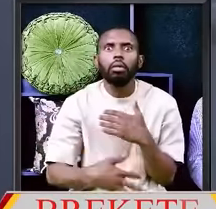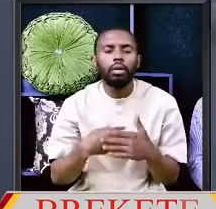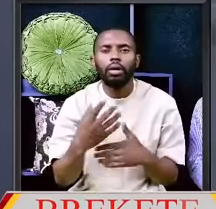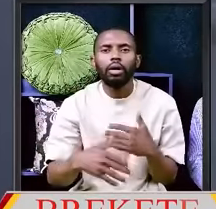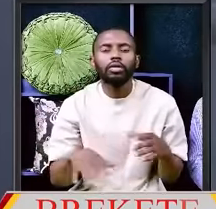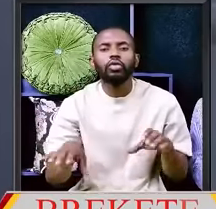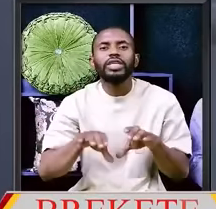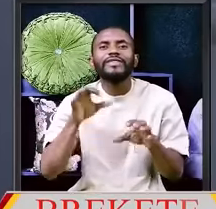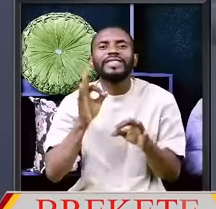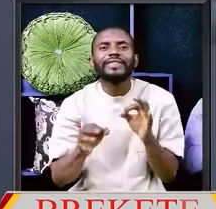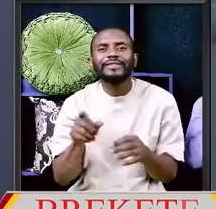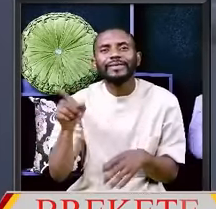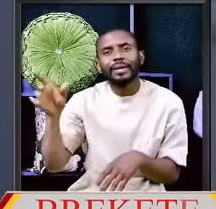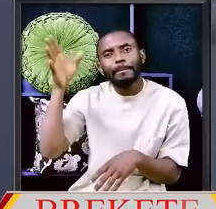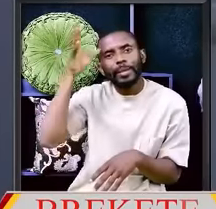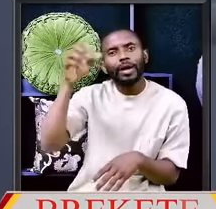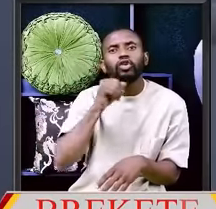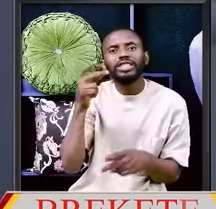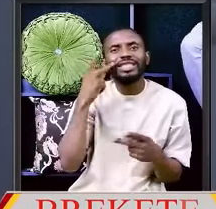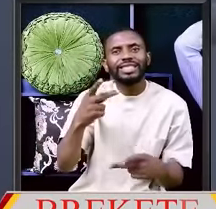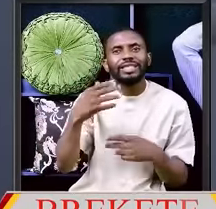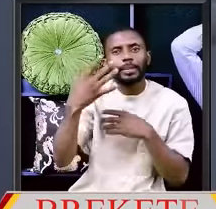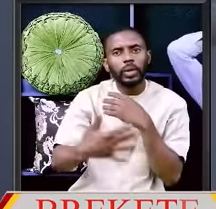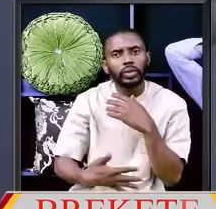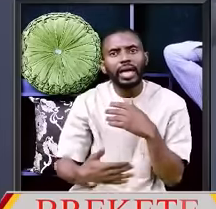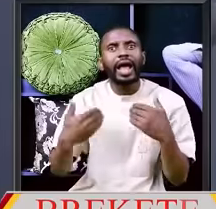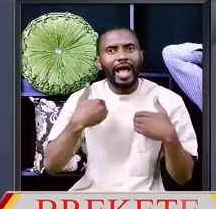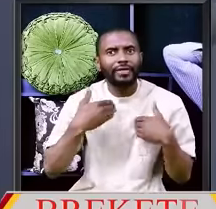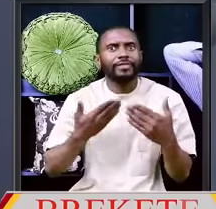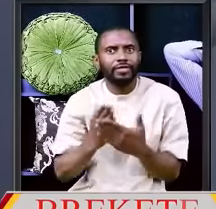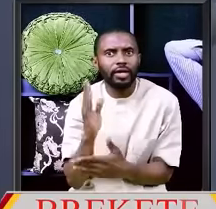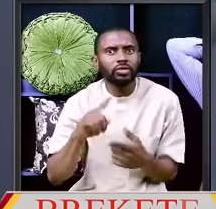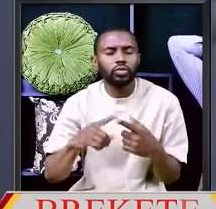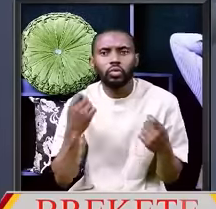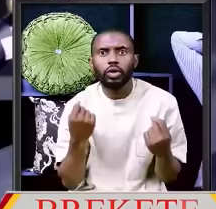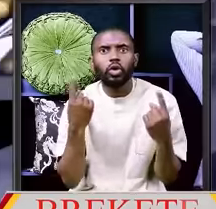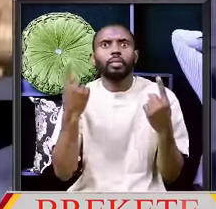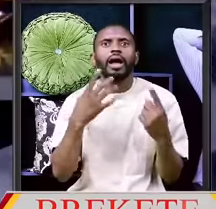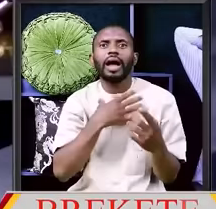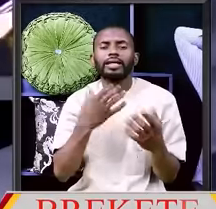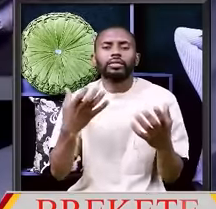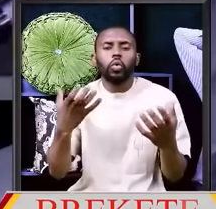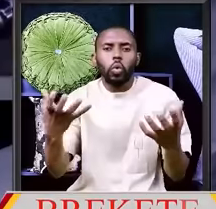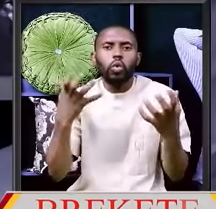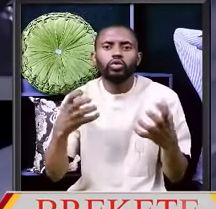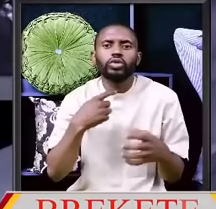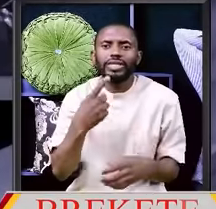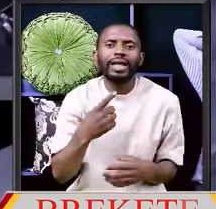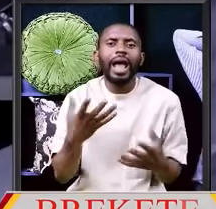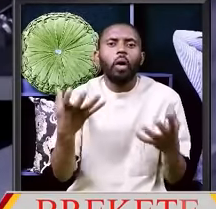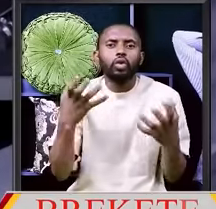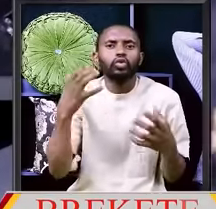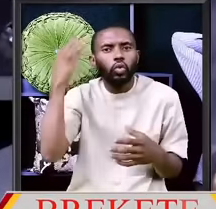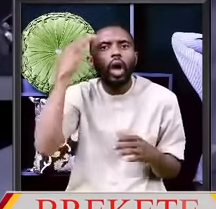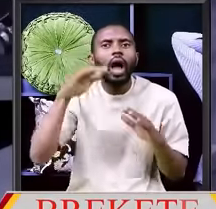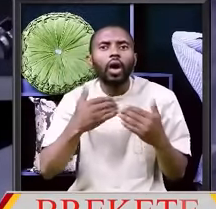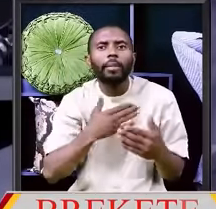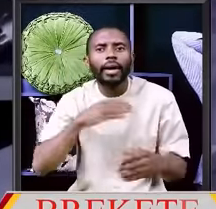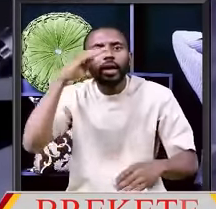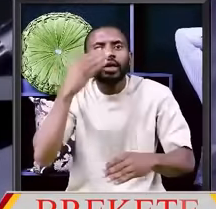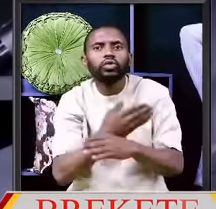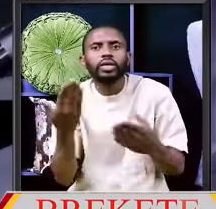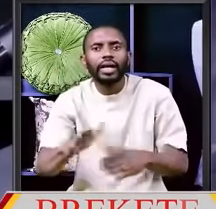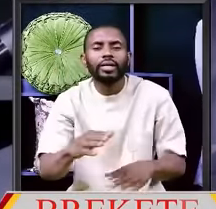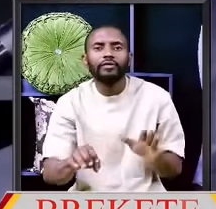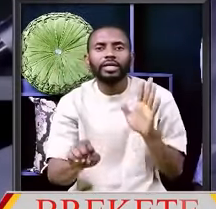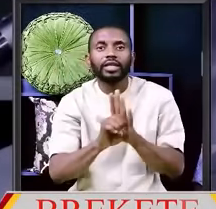even if he no see the blood, if it get right to wake up say I won't know how my Pekin die. Let's assume